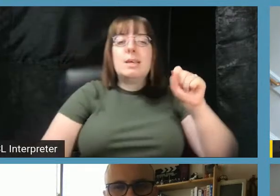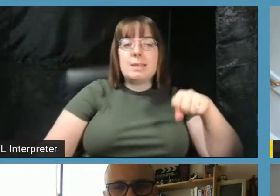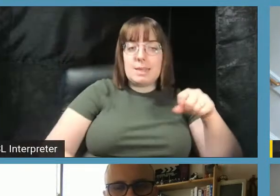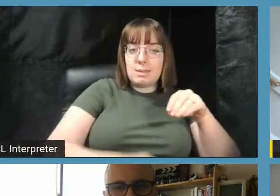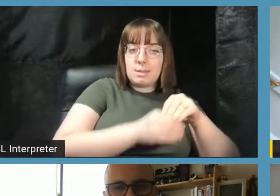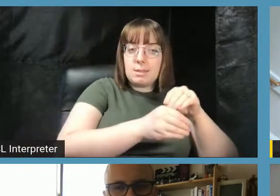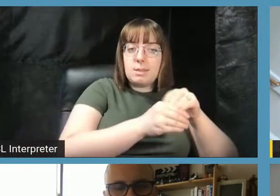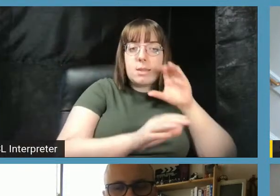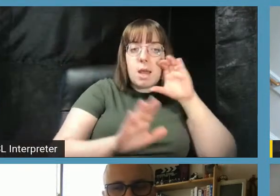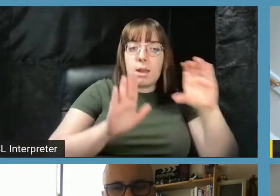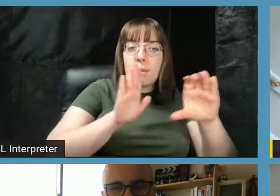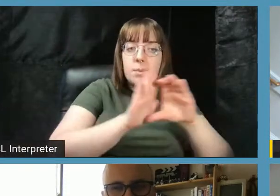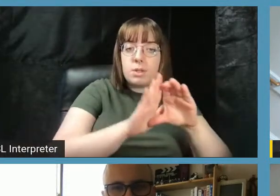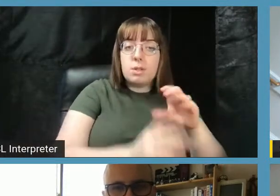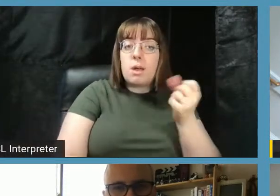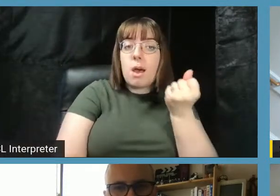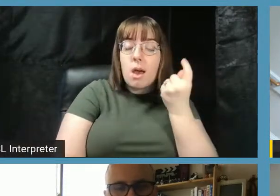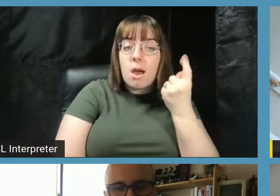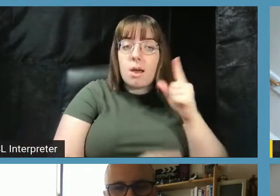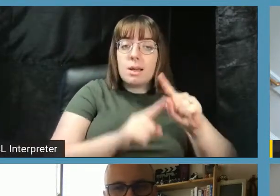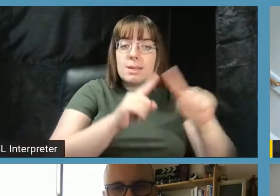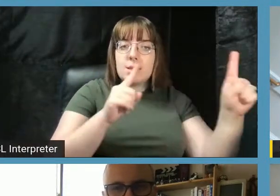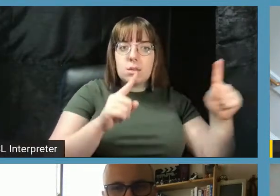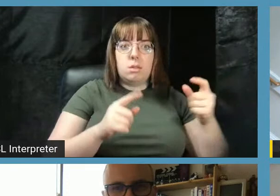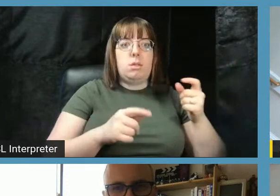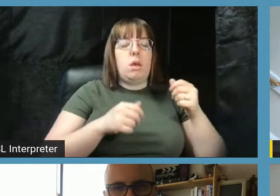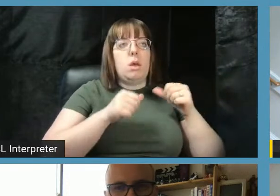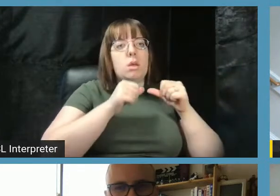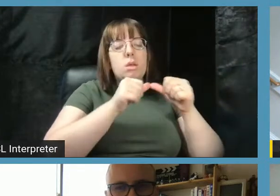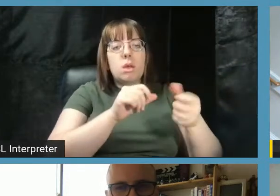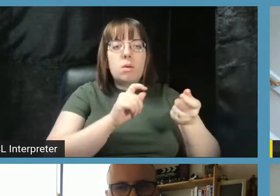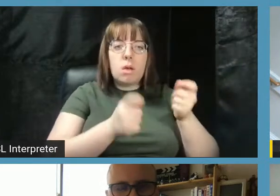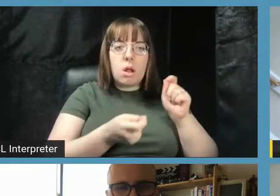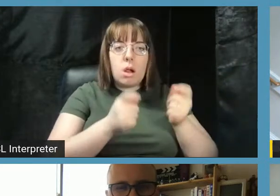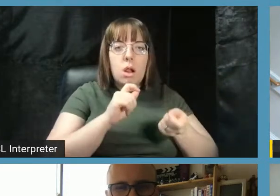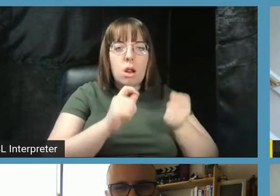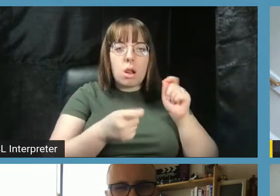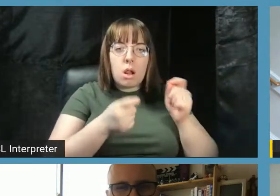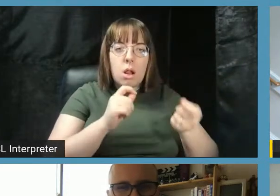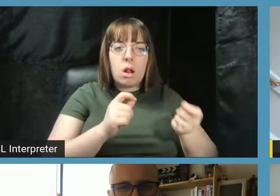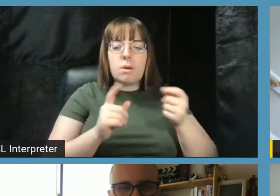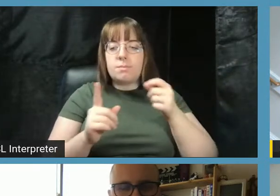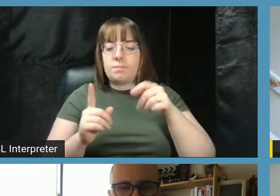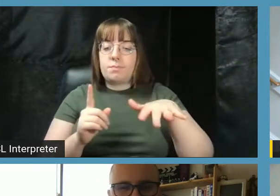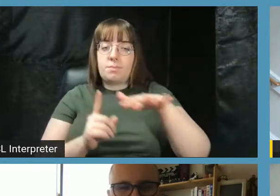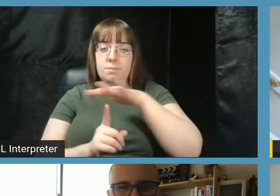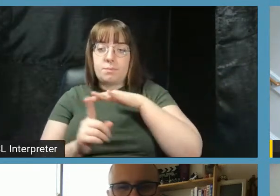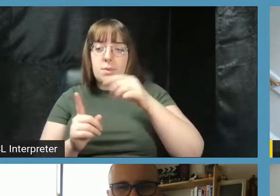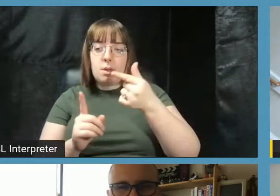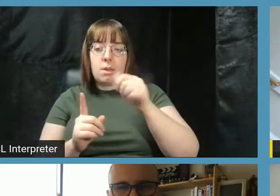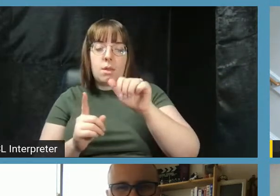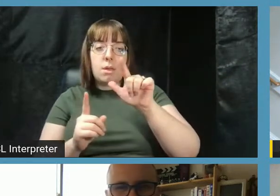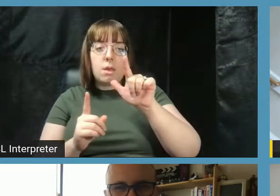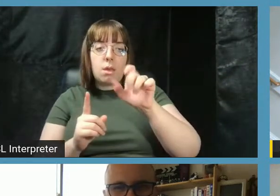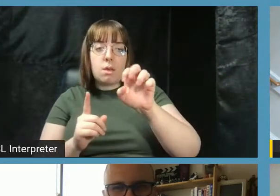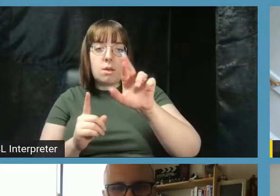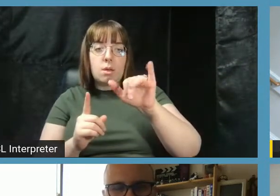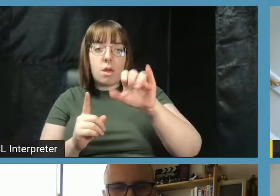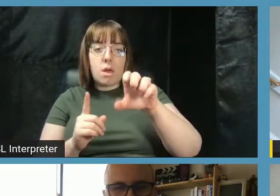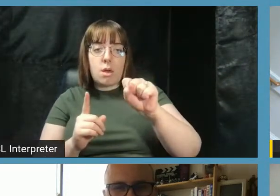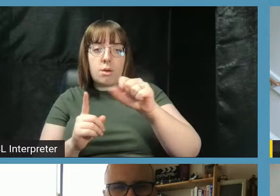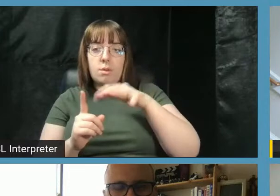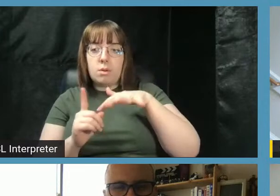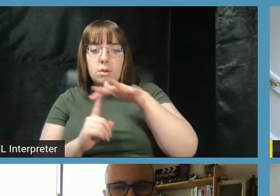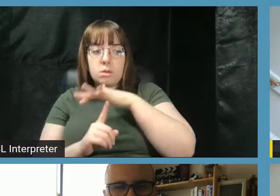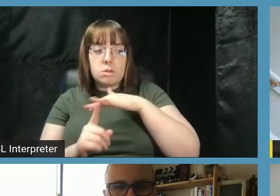images. It is different though, and they keep changing the interface for galleries versus specific images. So I don't want to steer you wrong